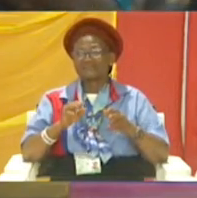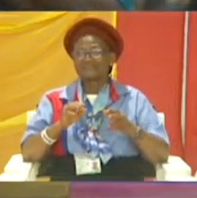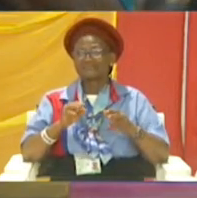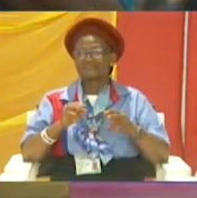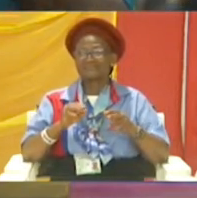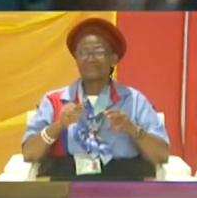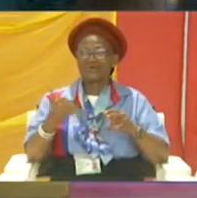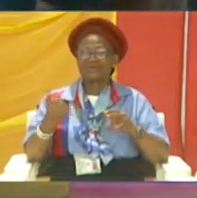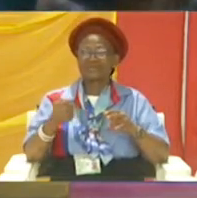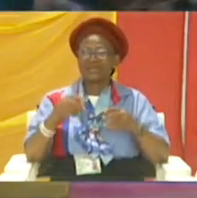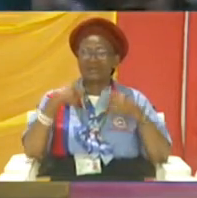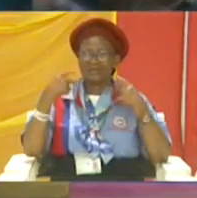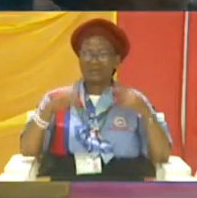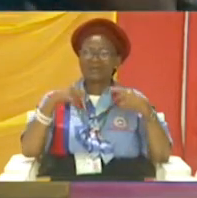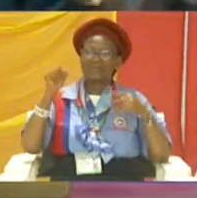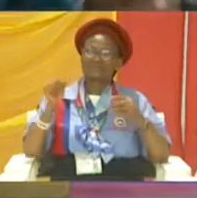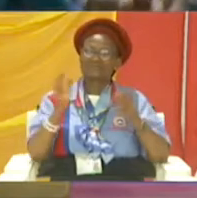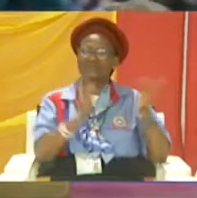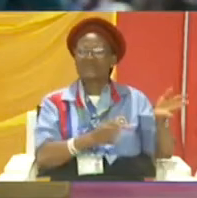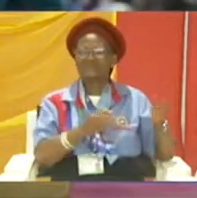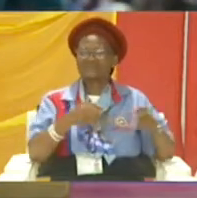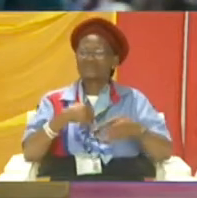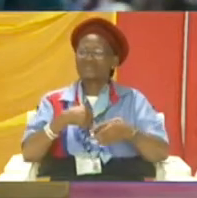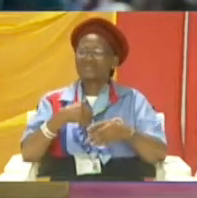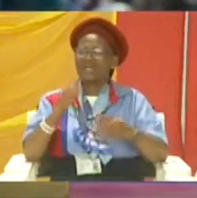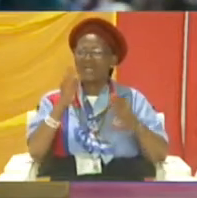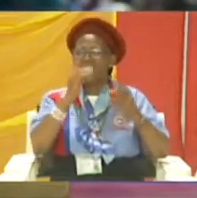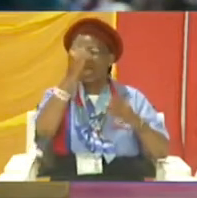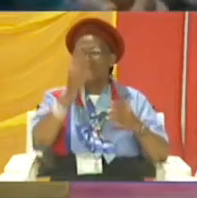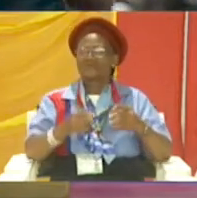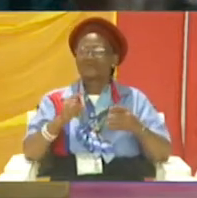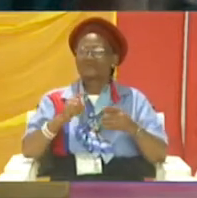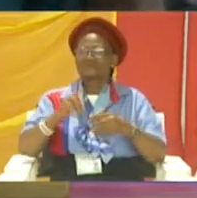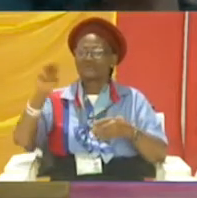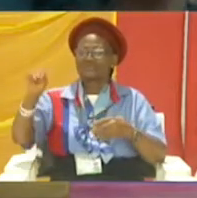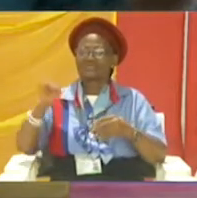other pastors left me alone to him.